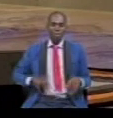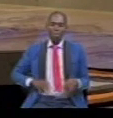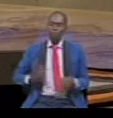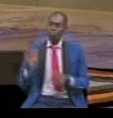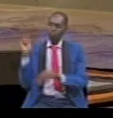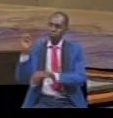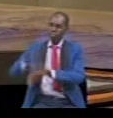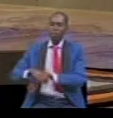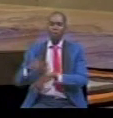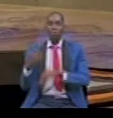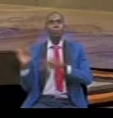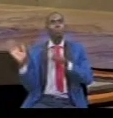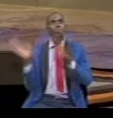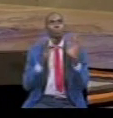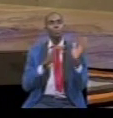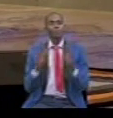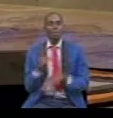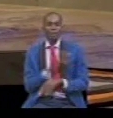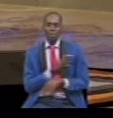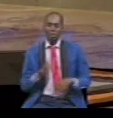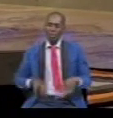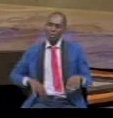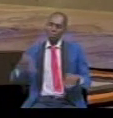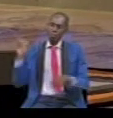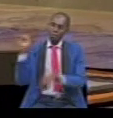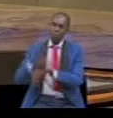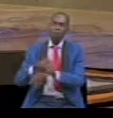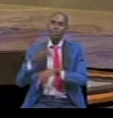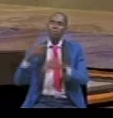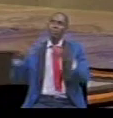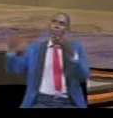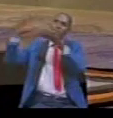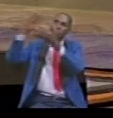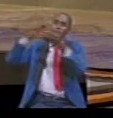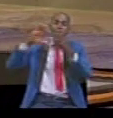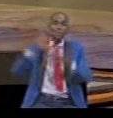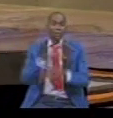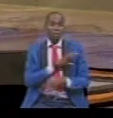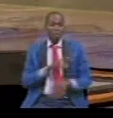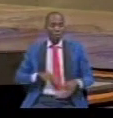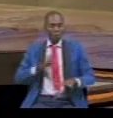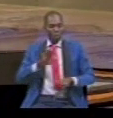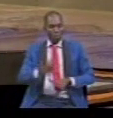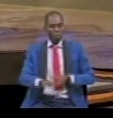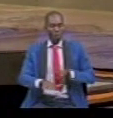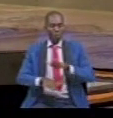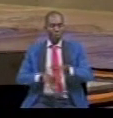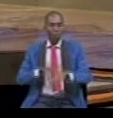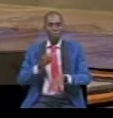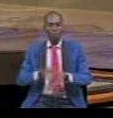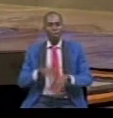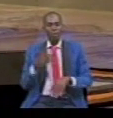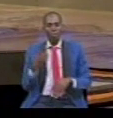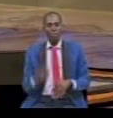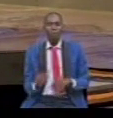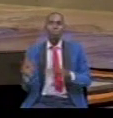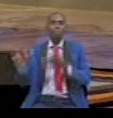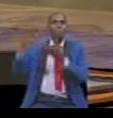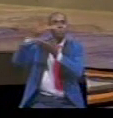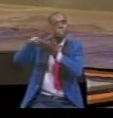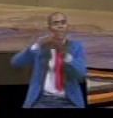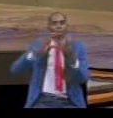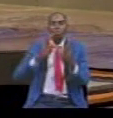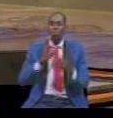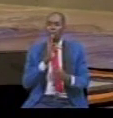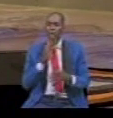He conquered the storm. He walked on the stormy sea. His conquering power